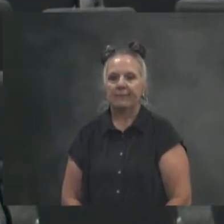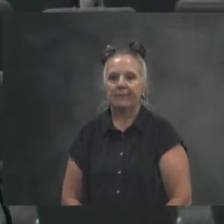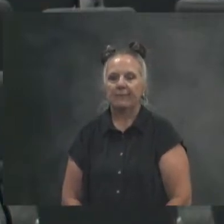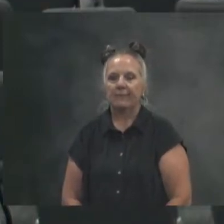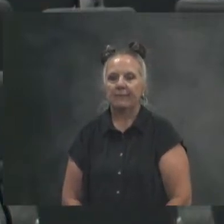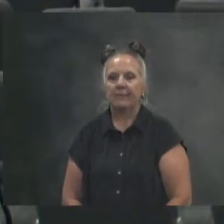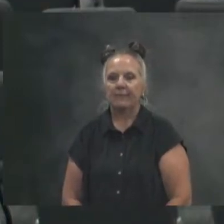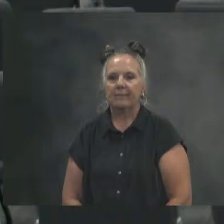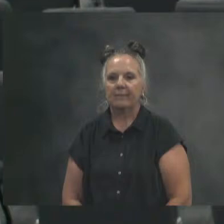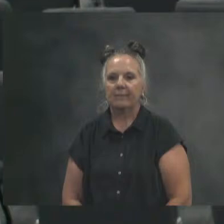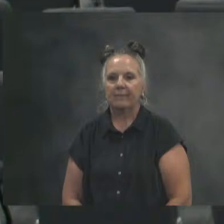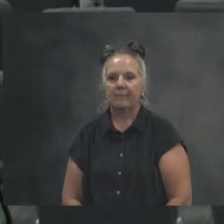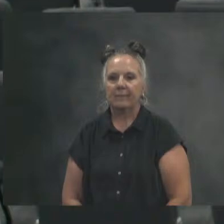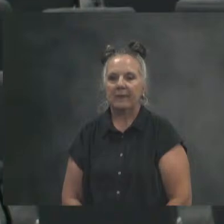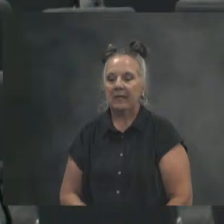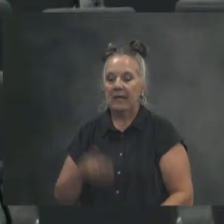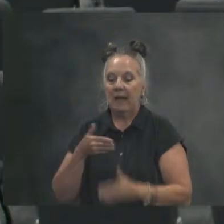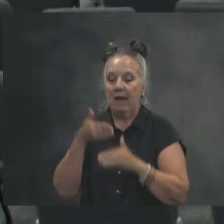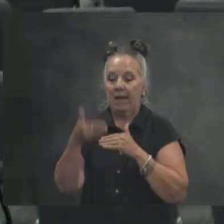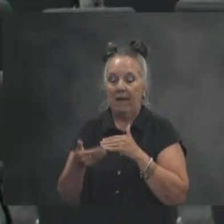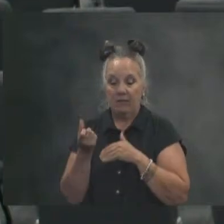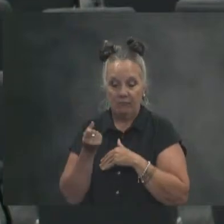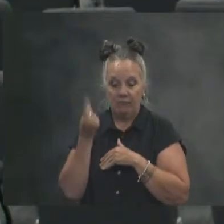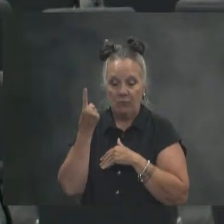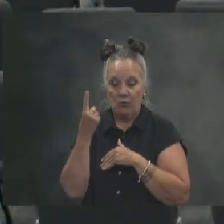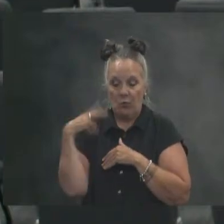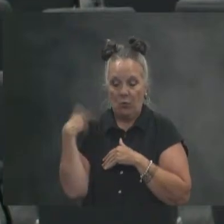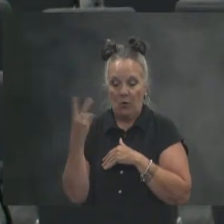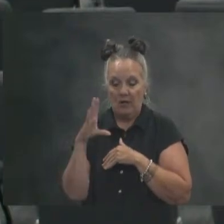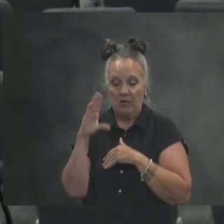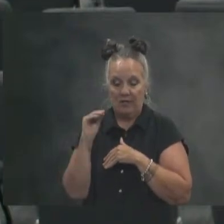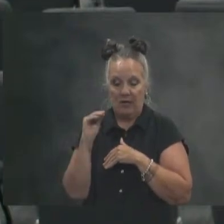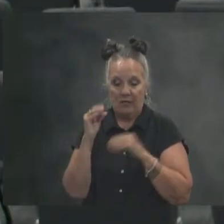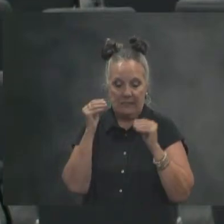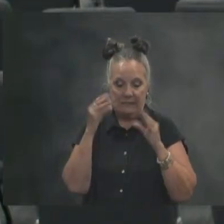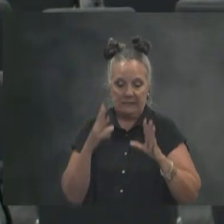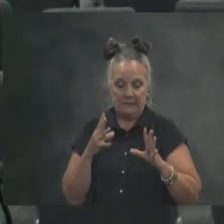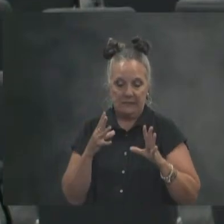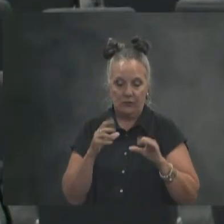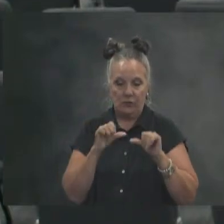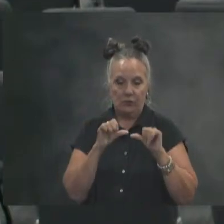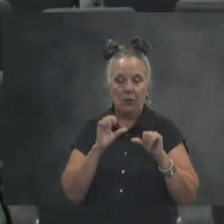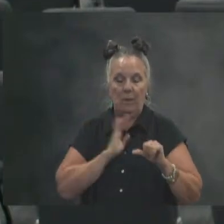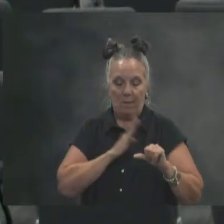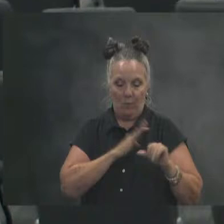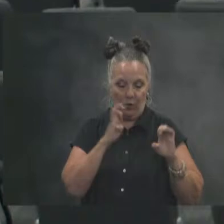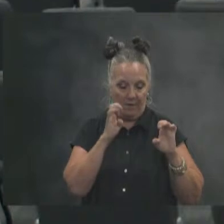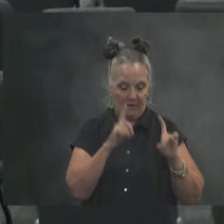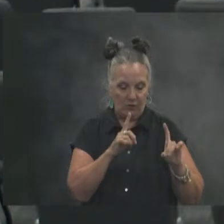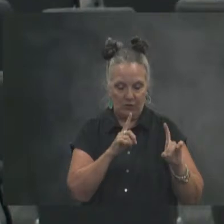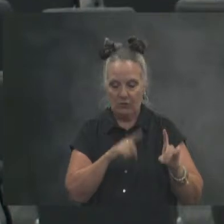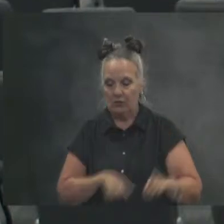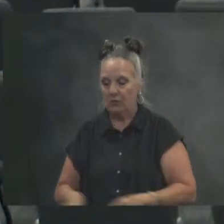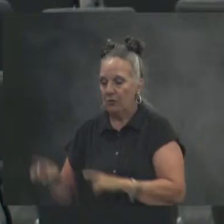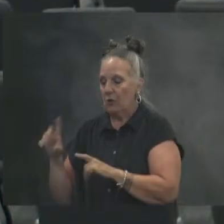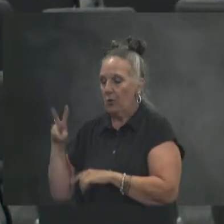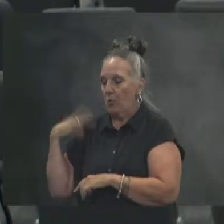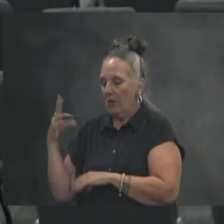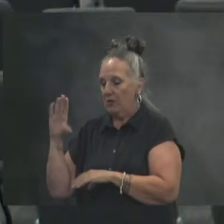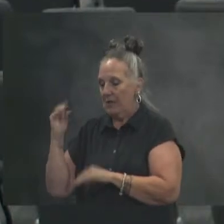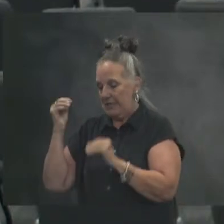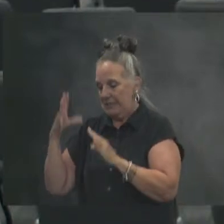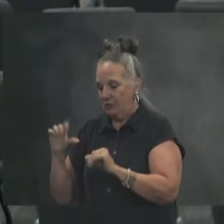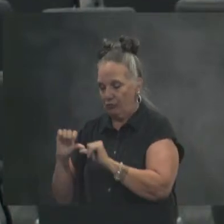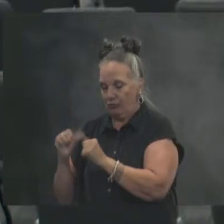Next up is a memo of understanding between the Washington County the Washington County Board of Education and the Washington County